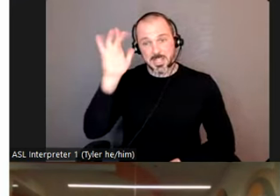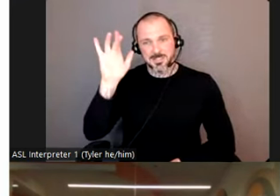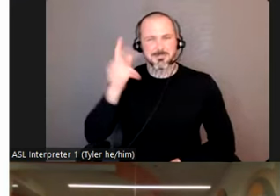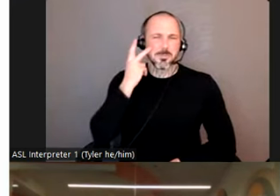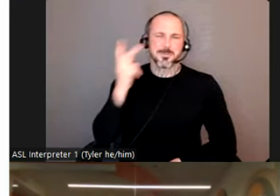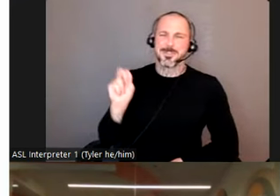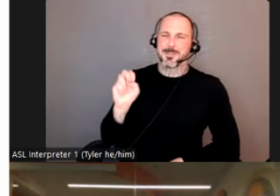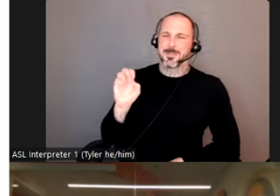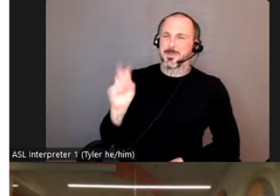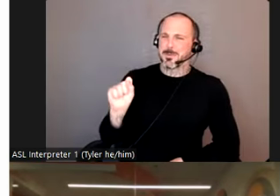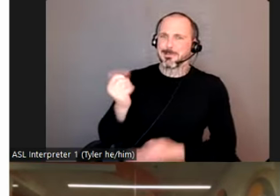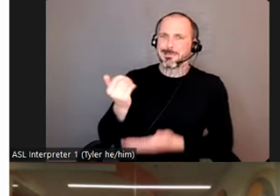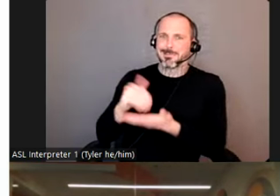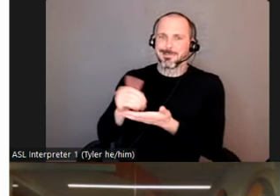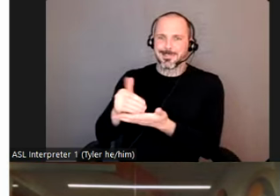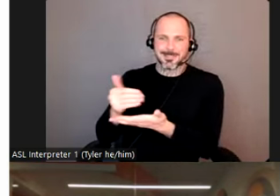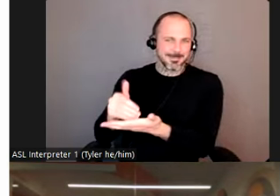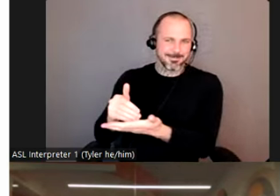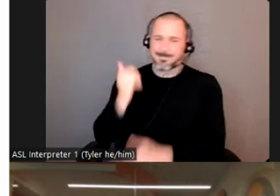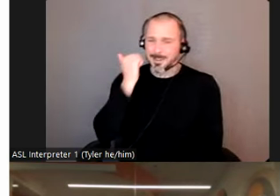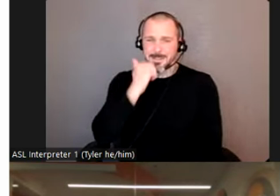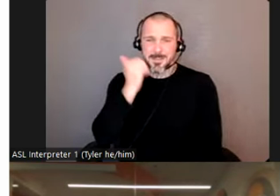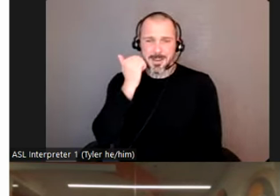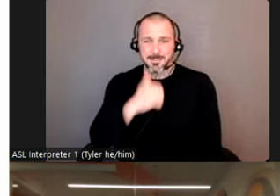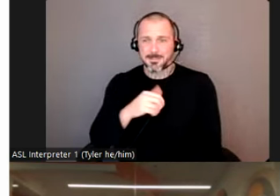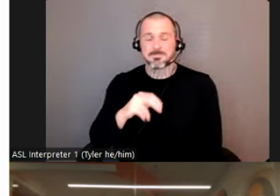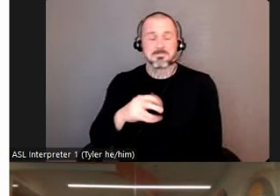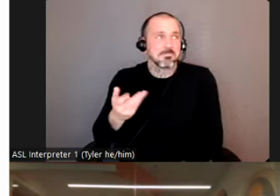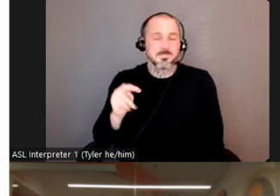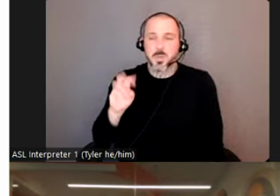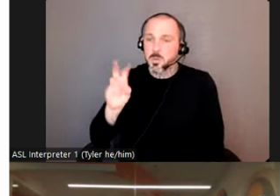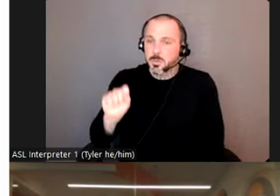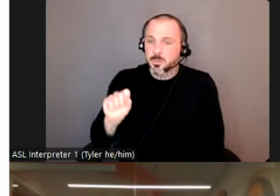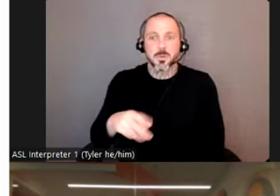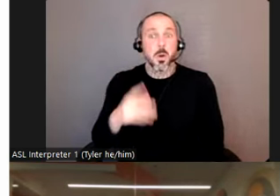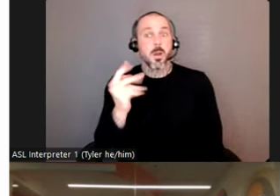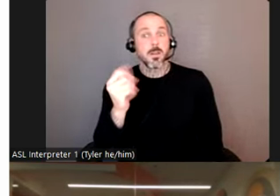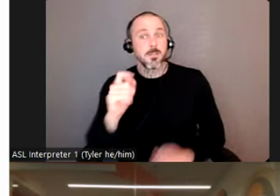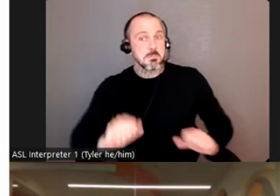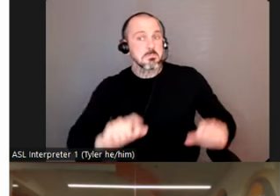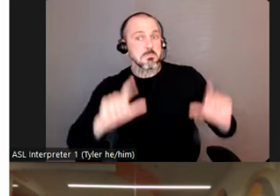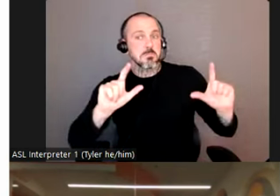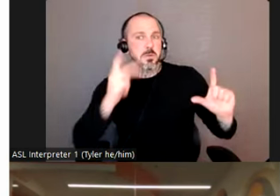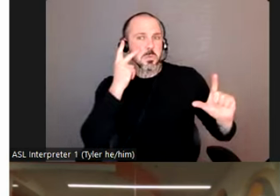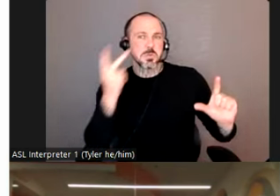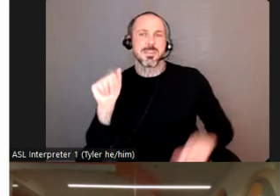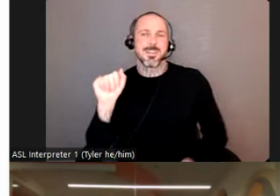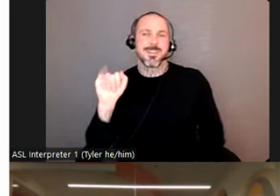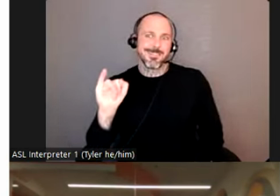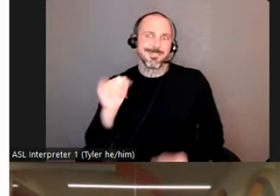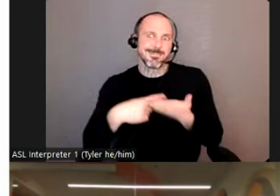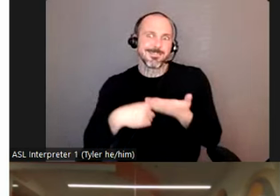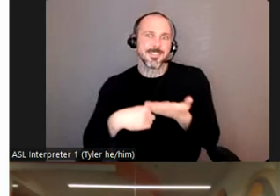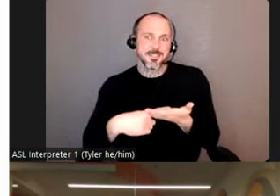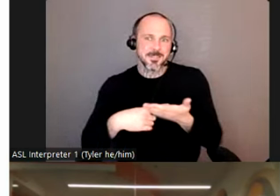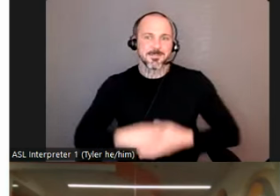turn on your TV, you look at the news, something is going on in the world of AI. And really,